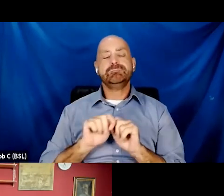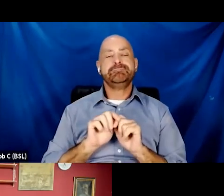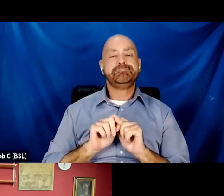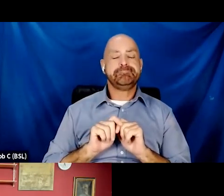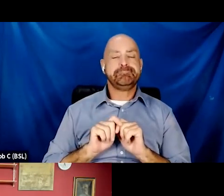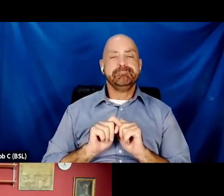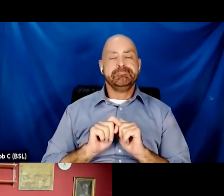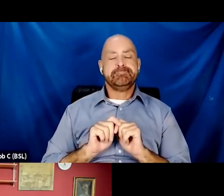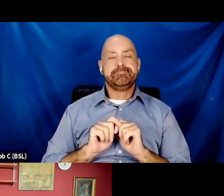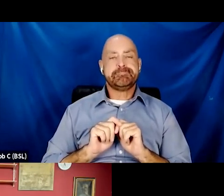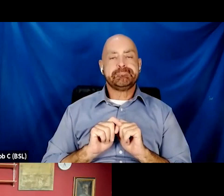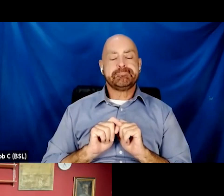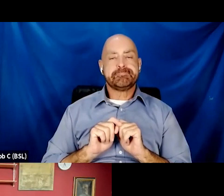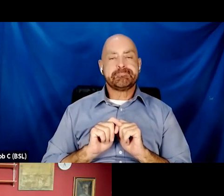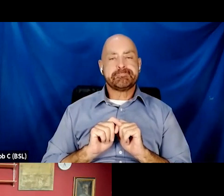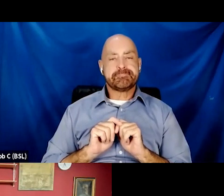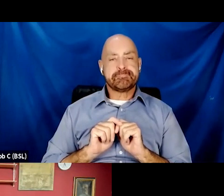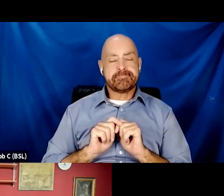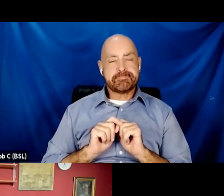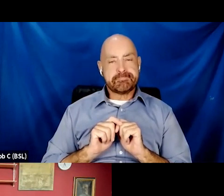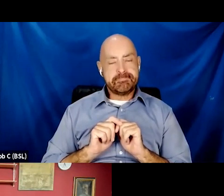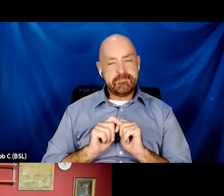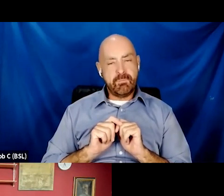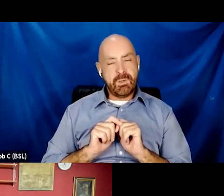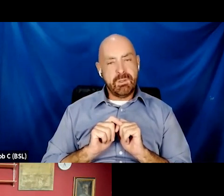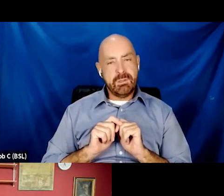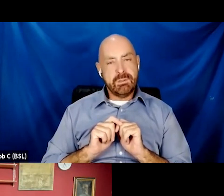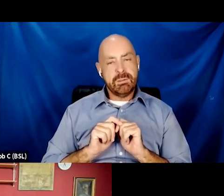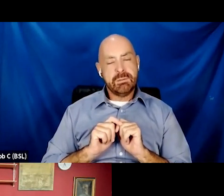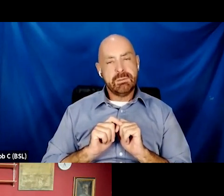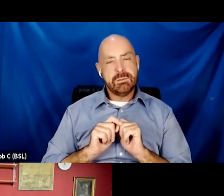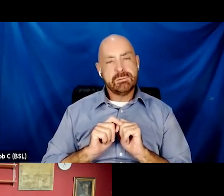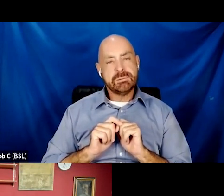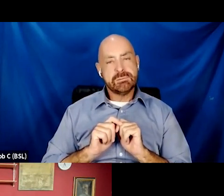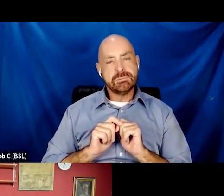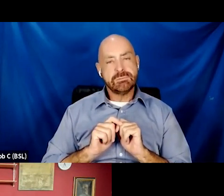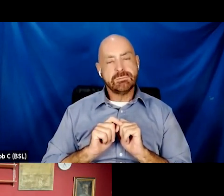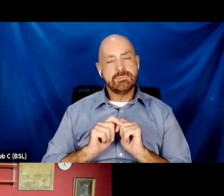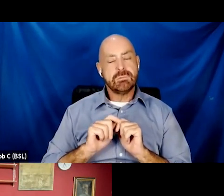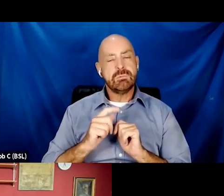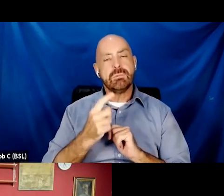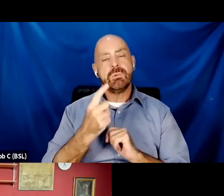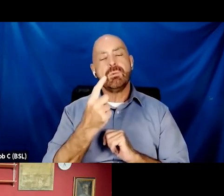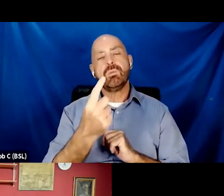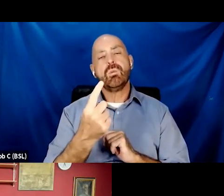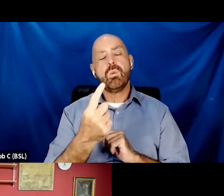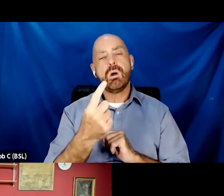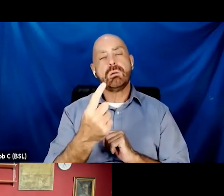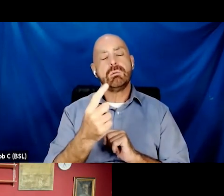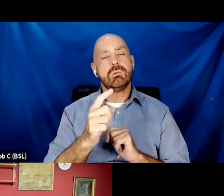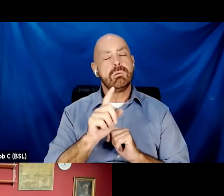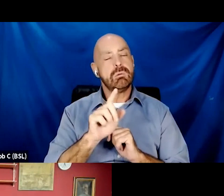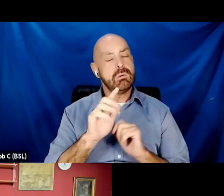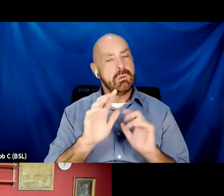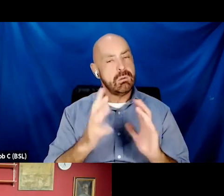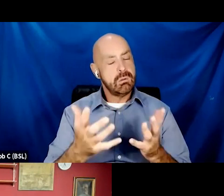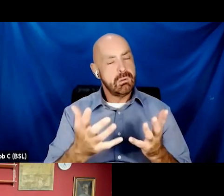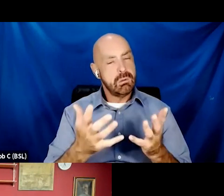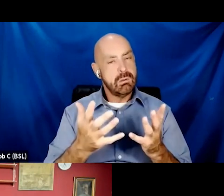people watching and listening. One question: is there